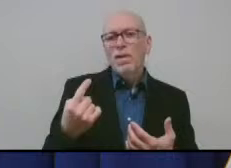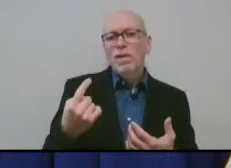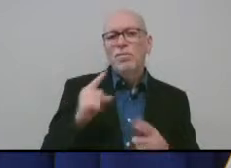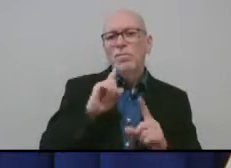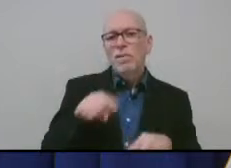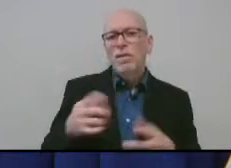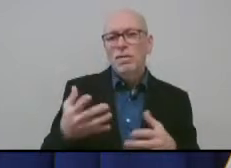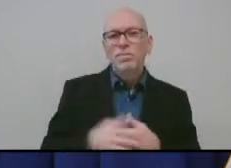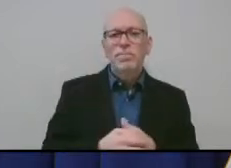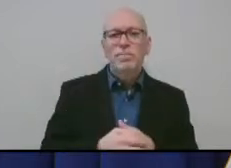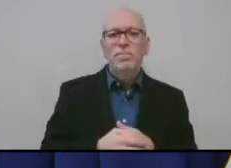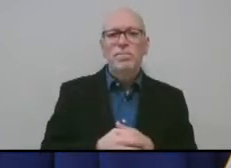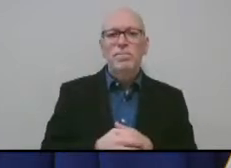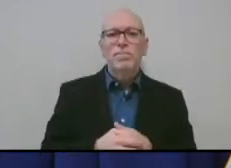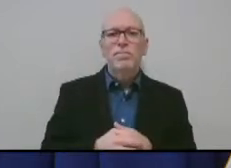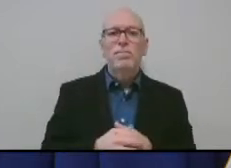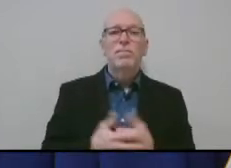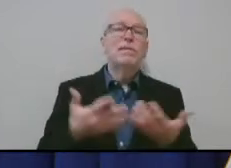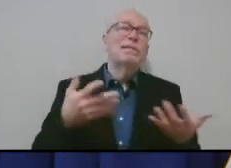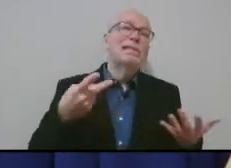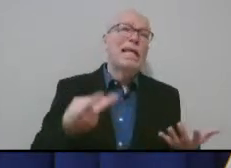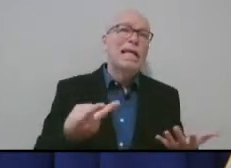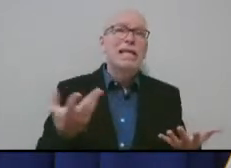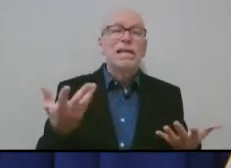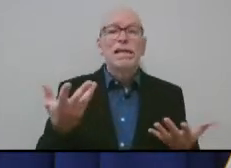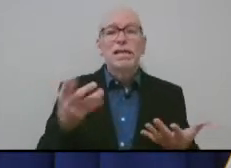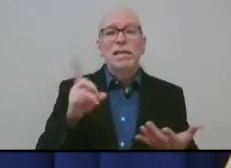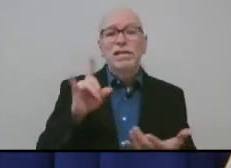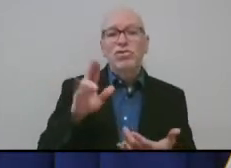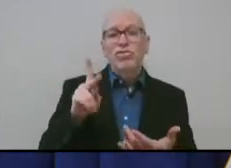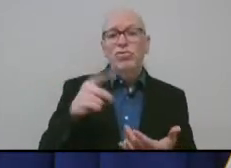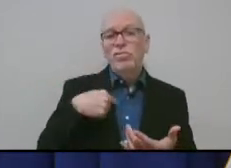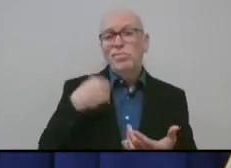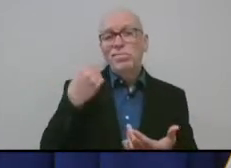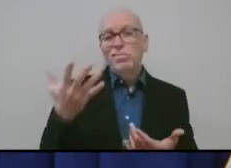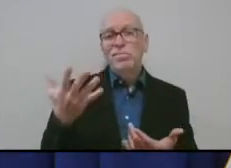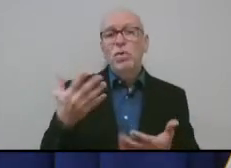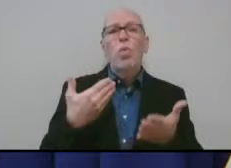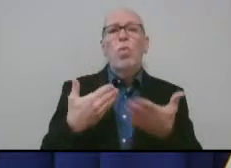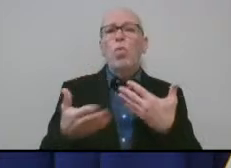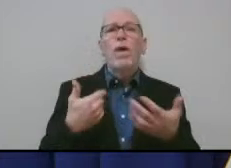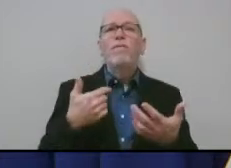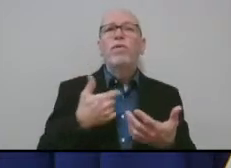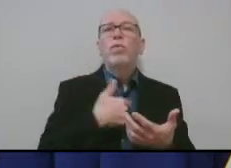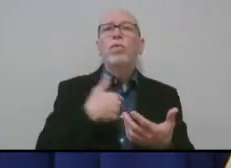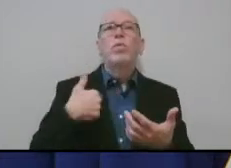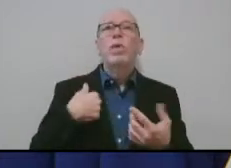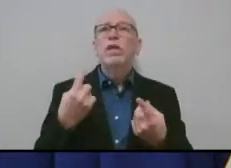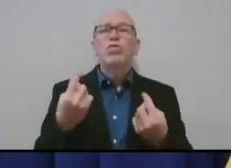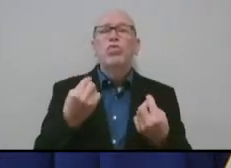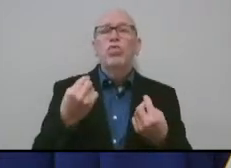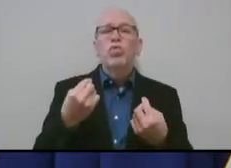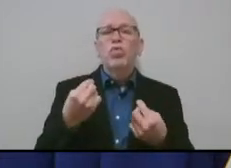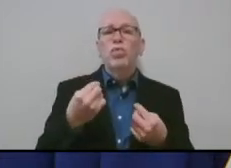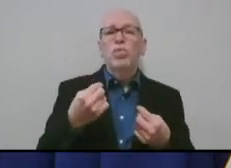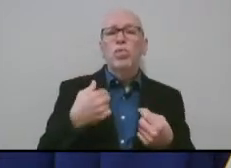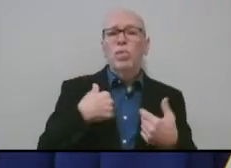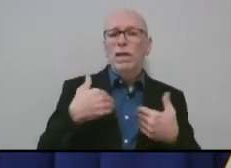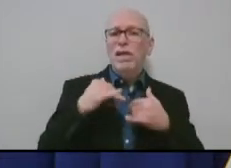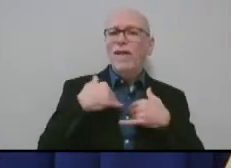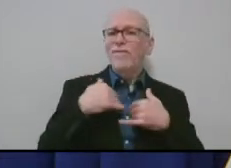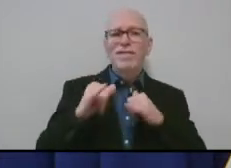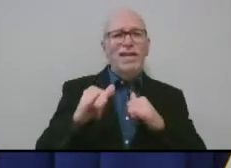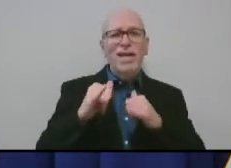response. Secondly, Dirk, I would submit to you that whatever we do, again, we share the same goal, has to